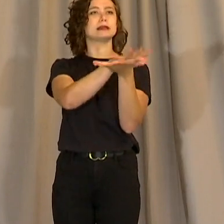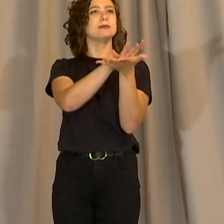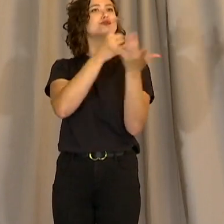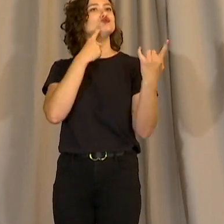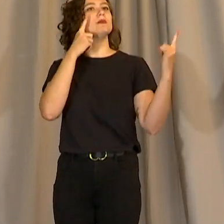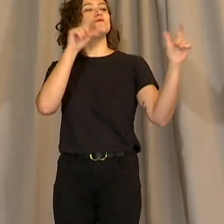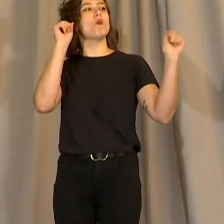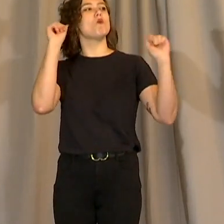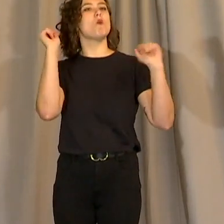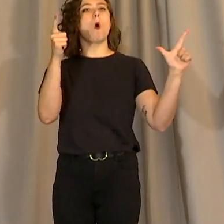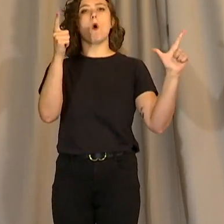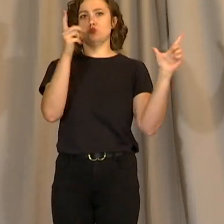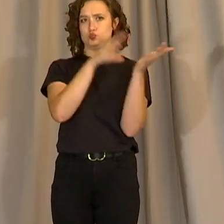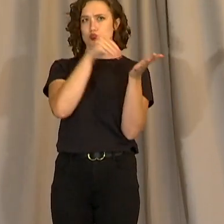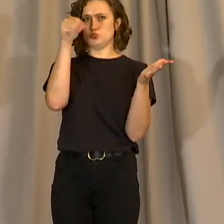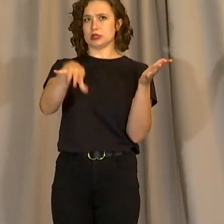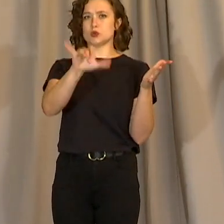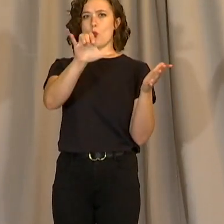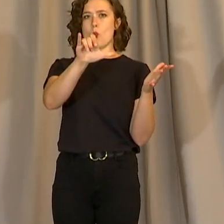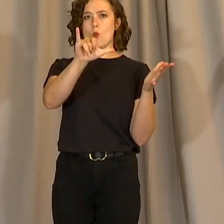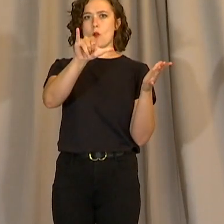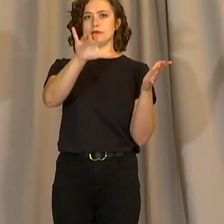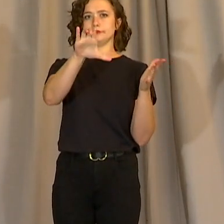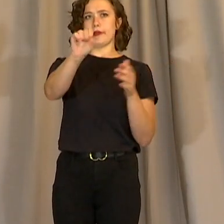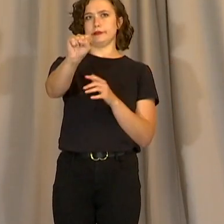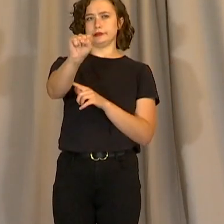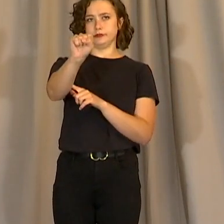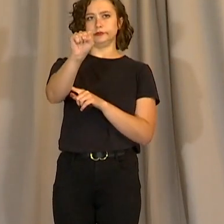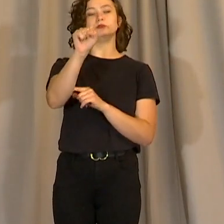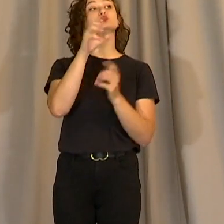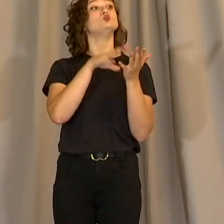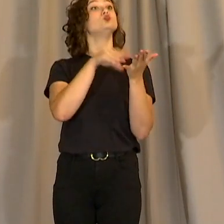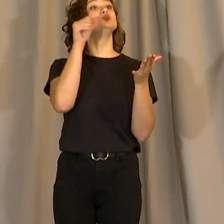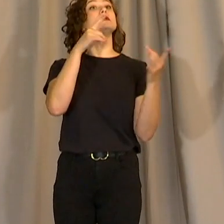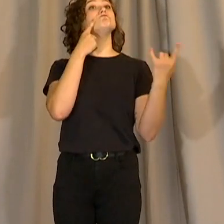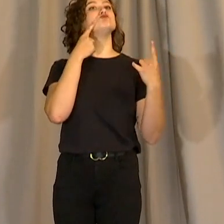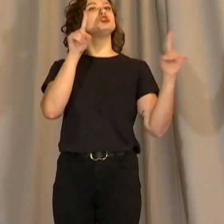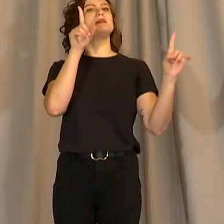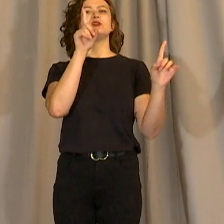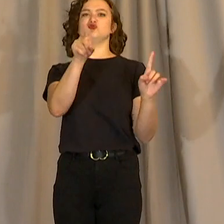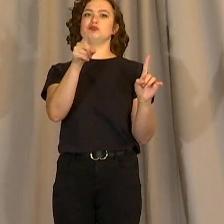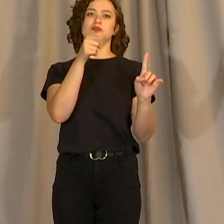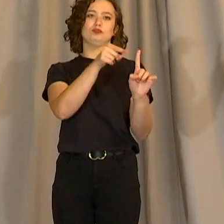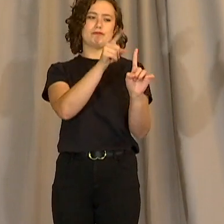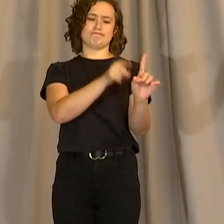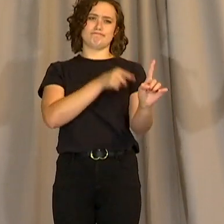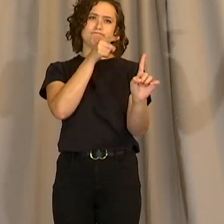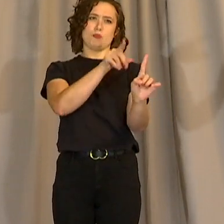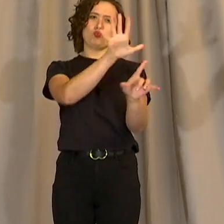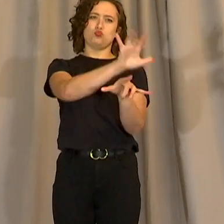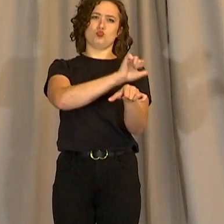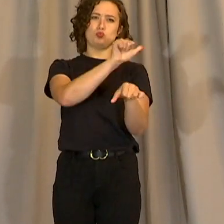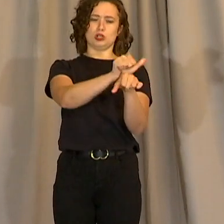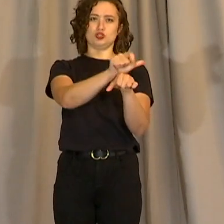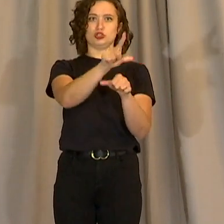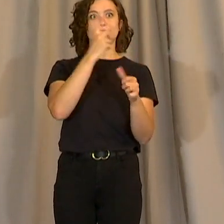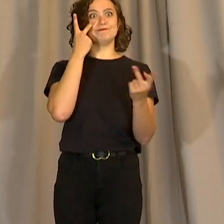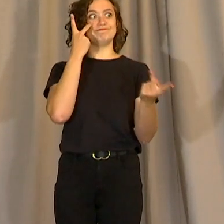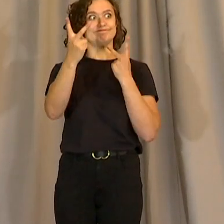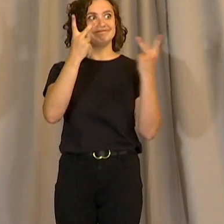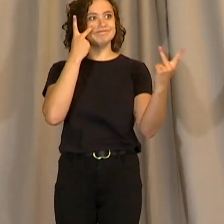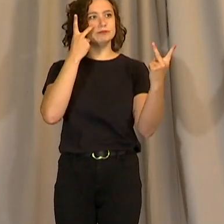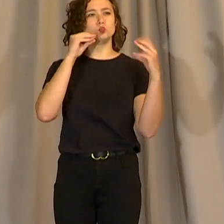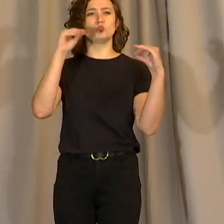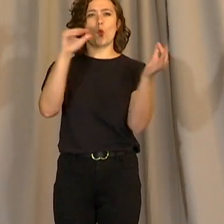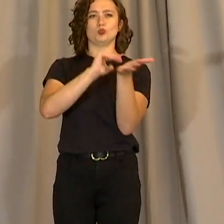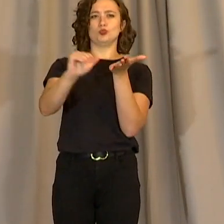at YCS. Student achievement is at the core of her work, and she leads by being visible and making no excuses about the